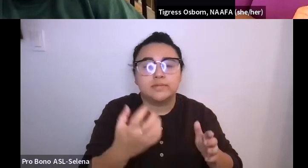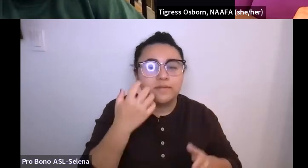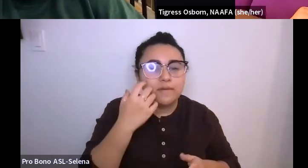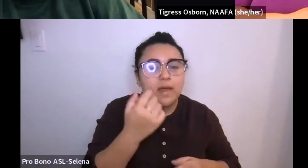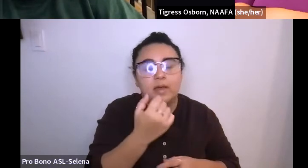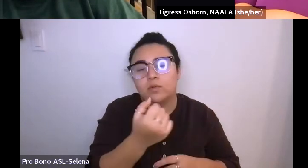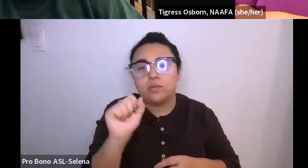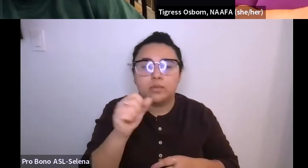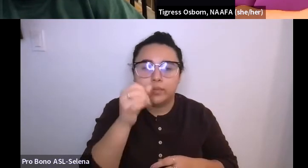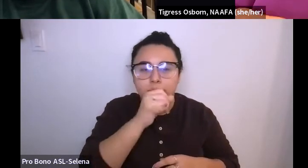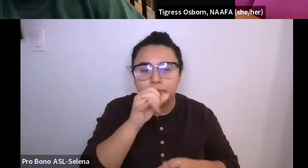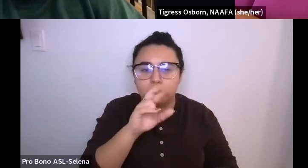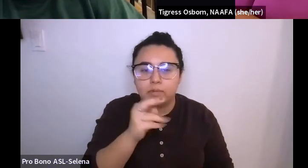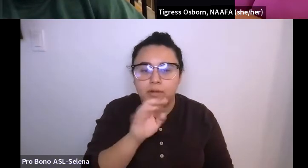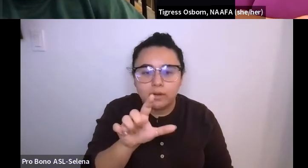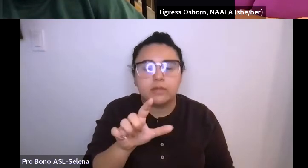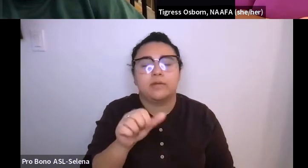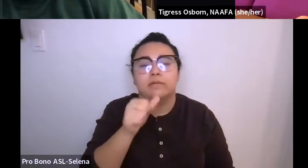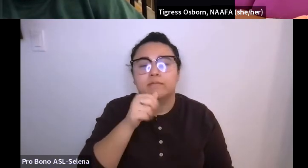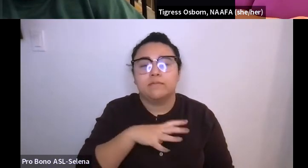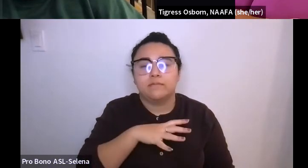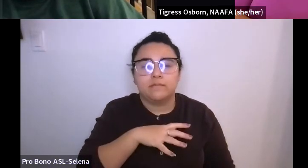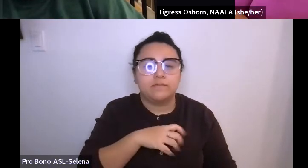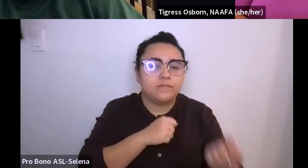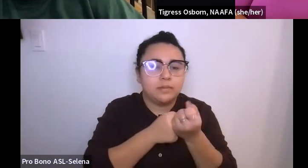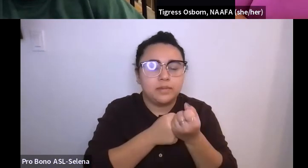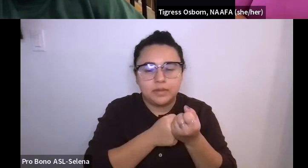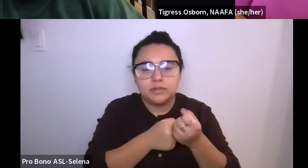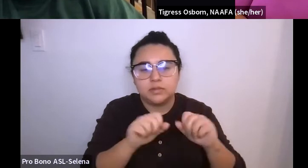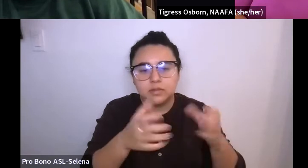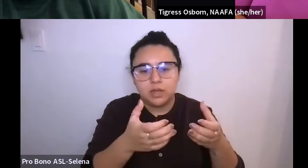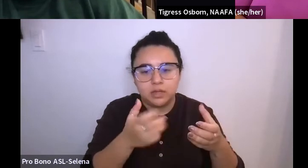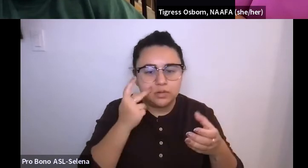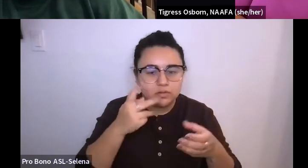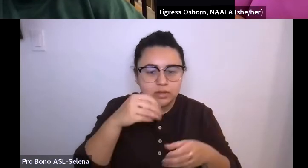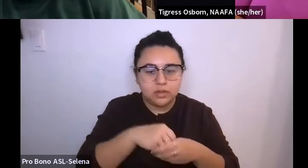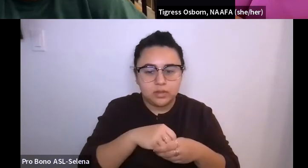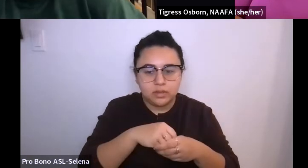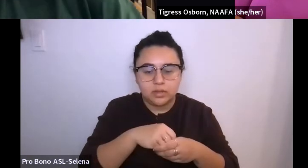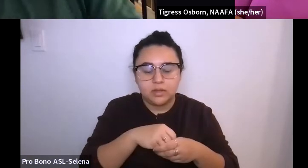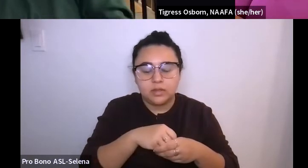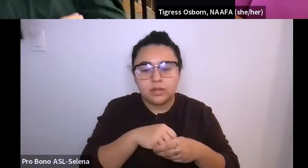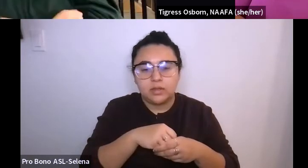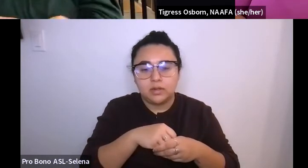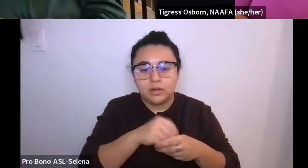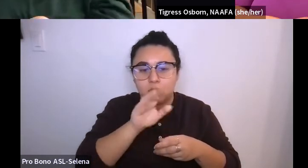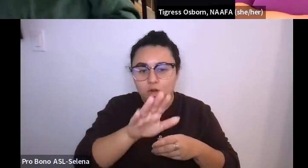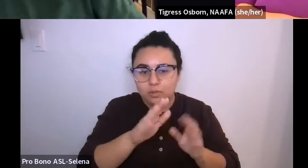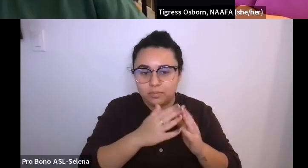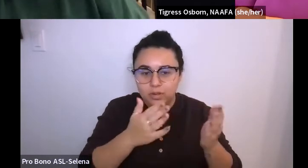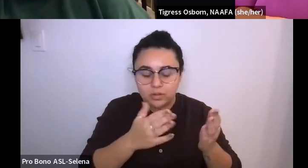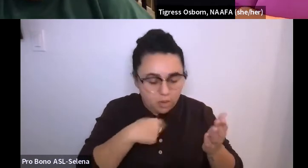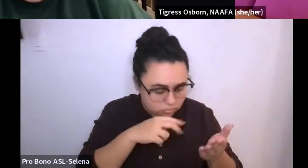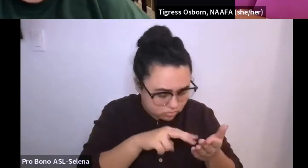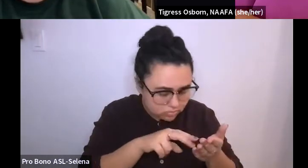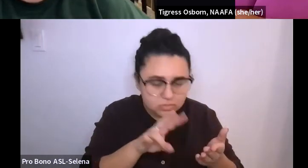And you can see the manifesto in Sophie's book. There are 7. I always think that there are 10 as well. Oh, but it depends on how